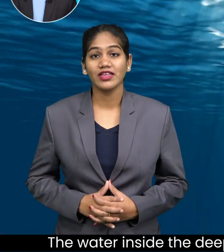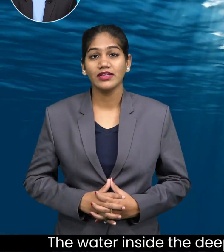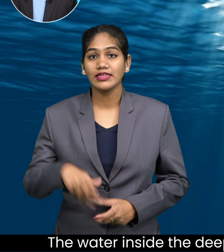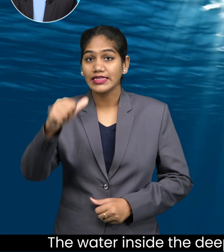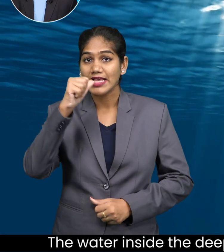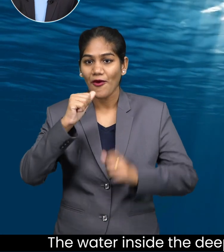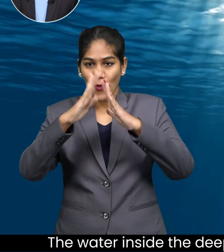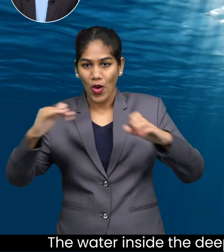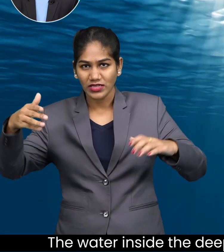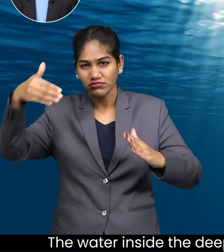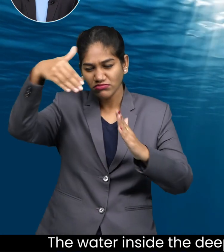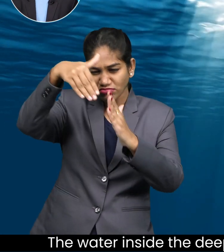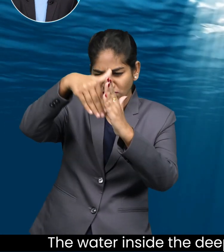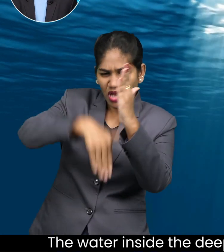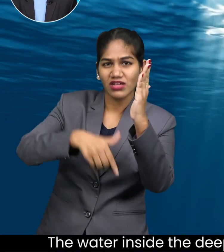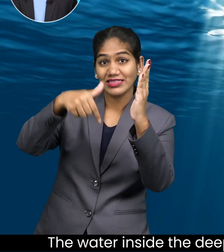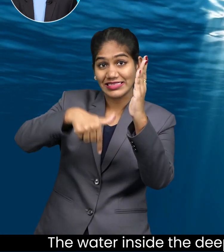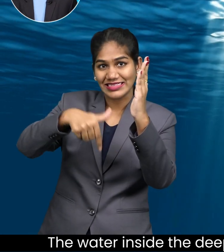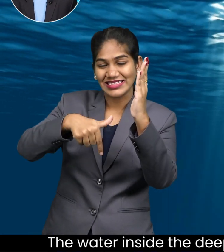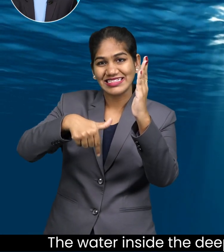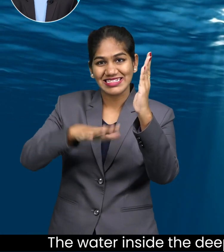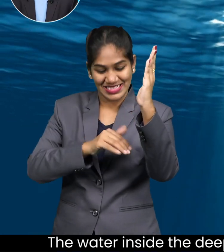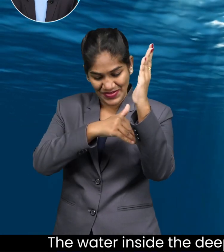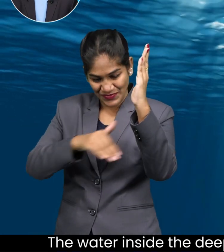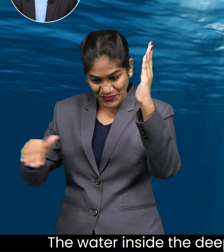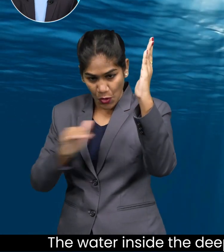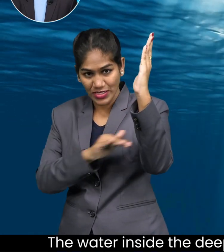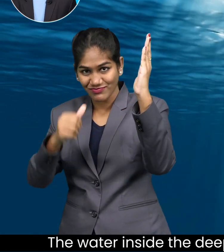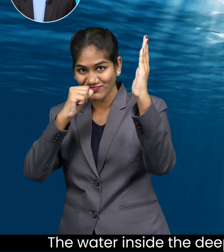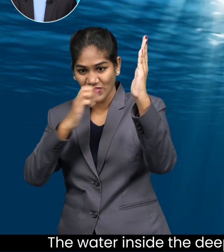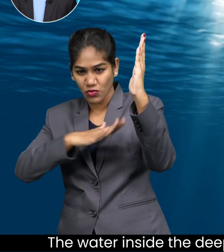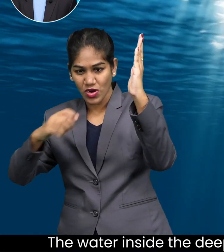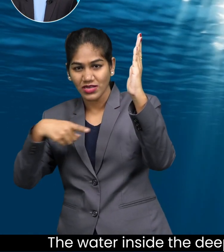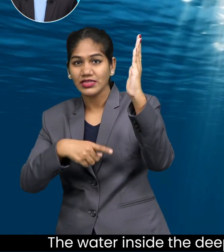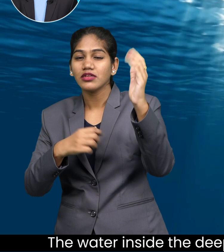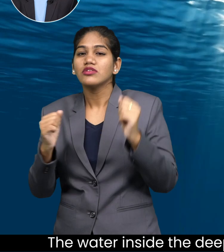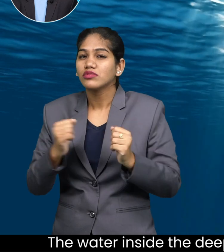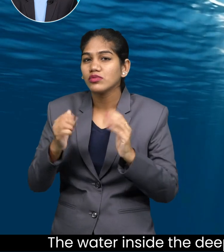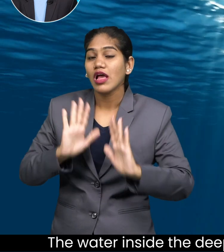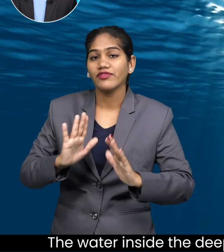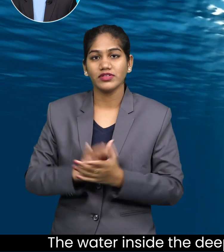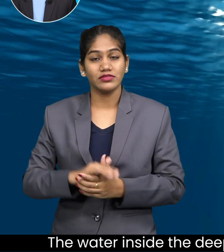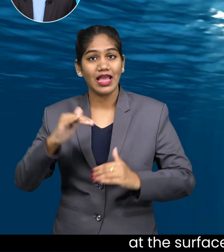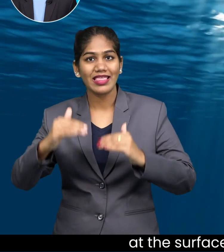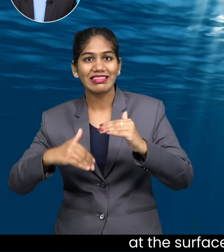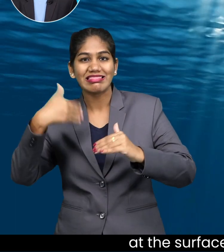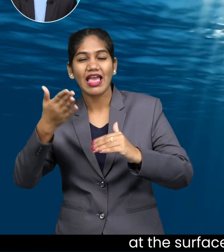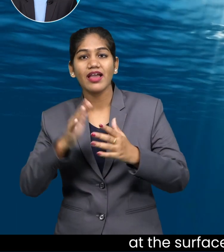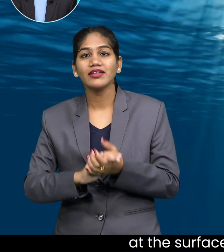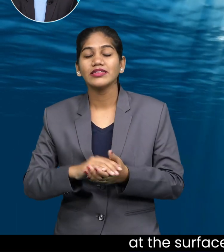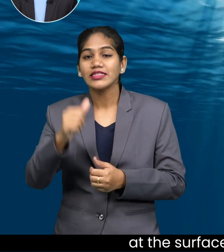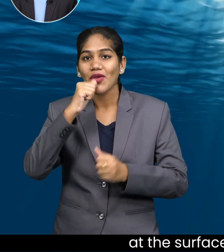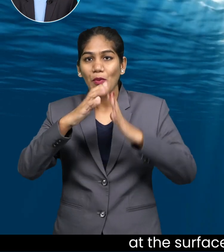The water inside the deep reservoir would be colder than the water at